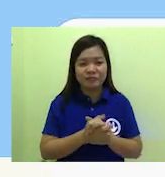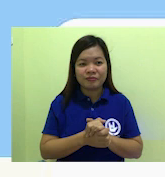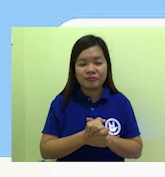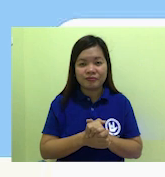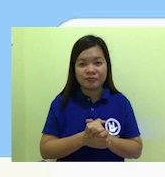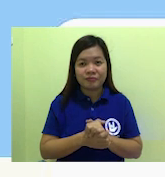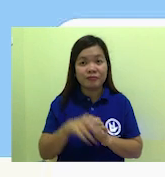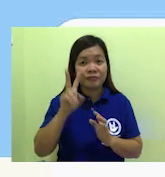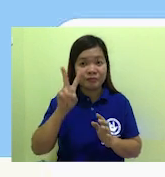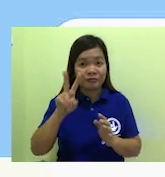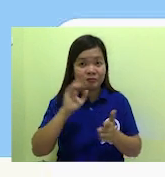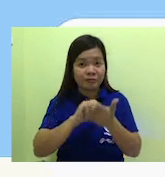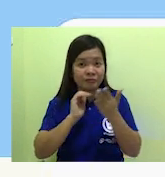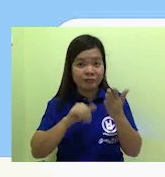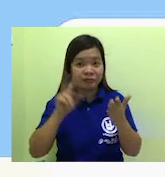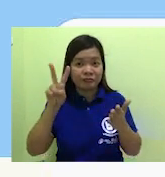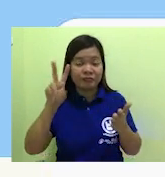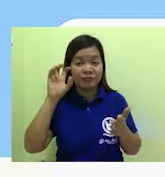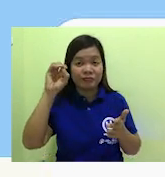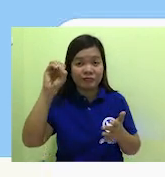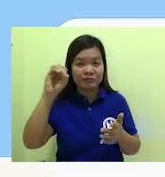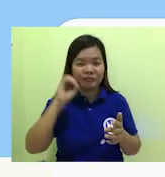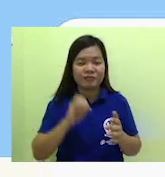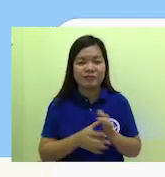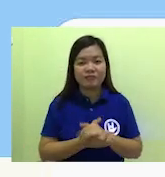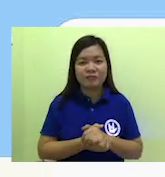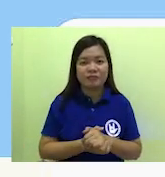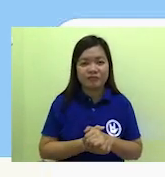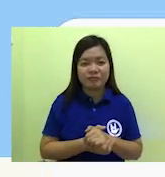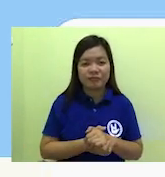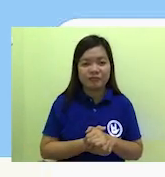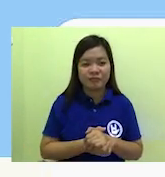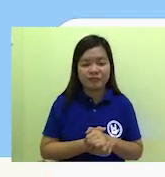0. 2 minus